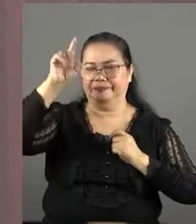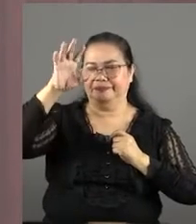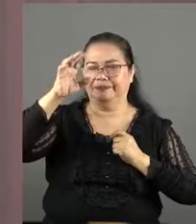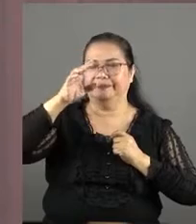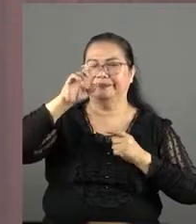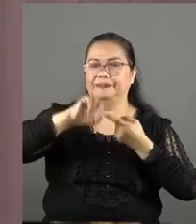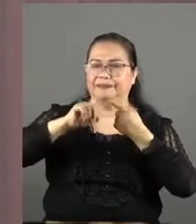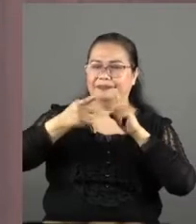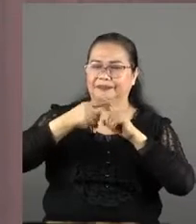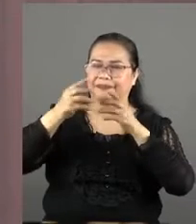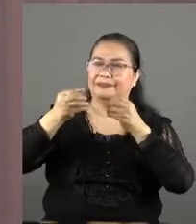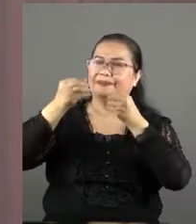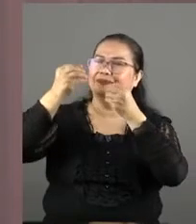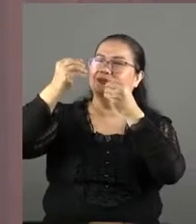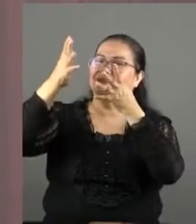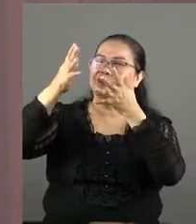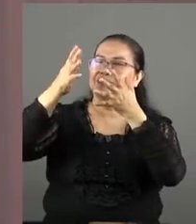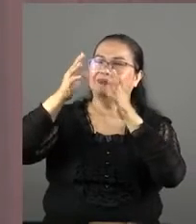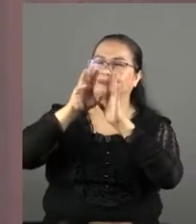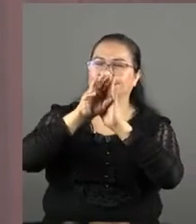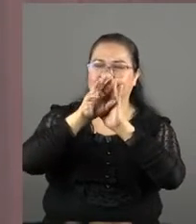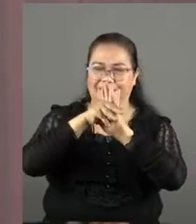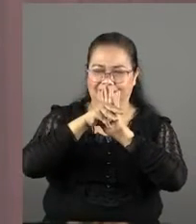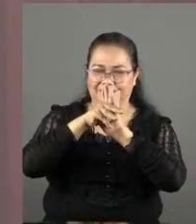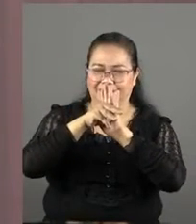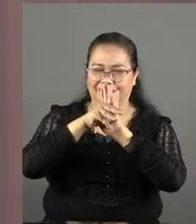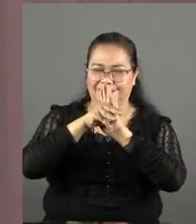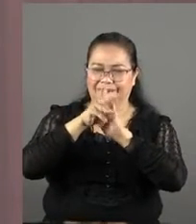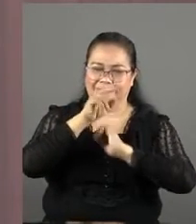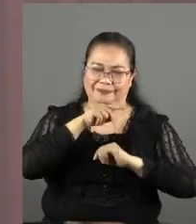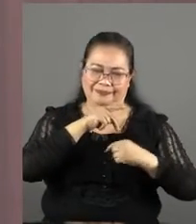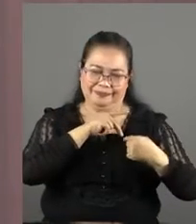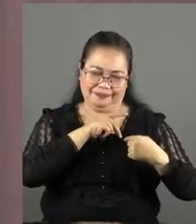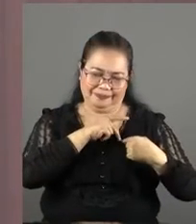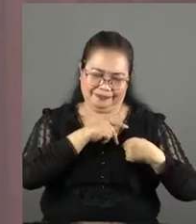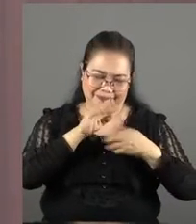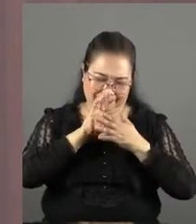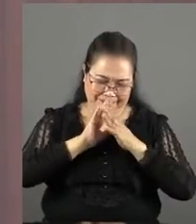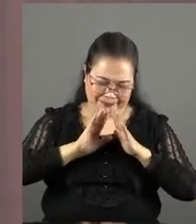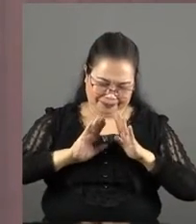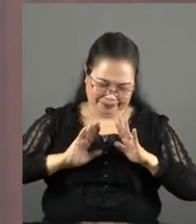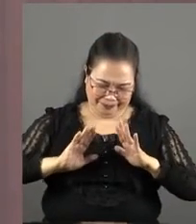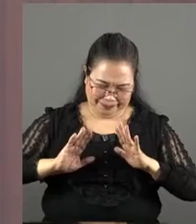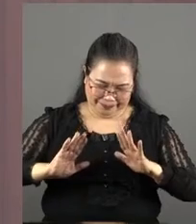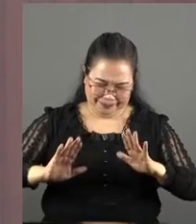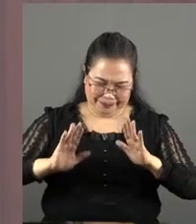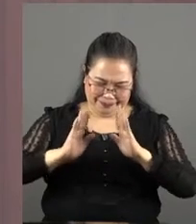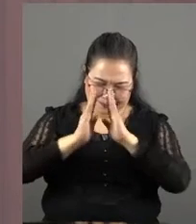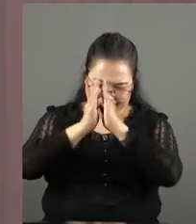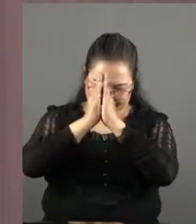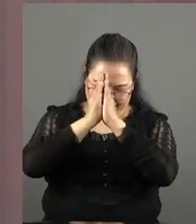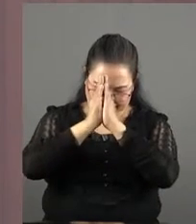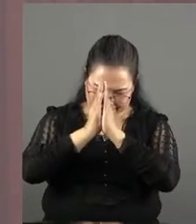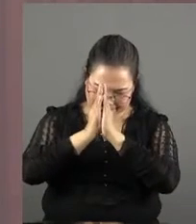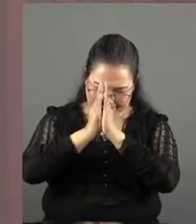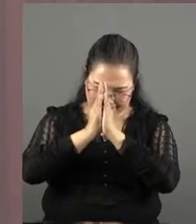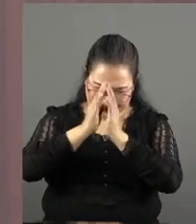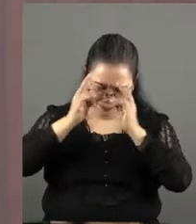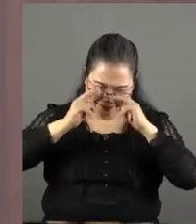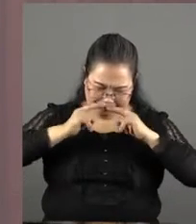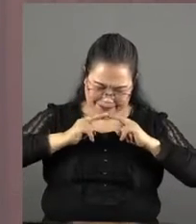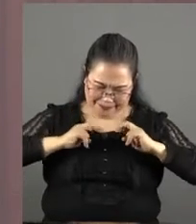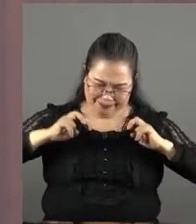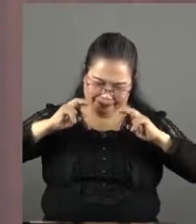Friends, I'm going to give you a minute of personal silent prayer. I just want you to